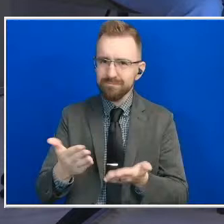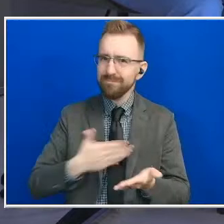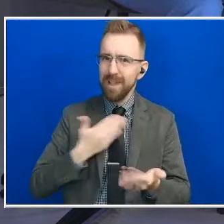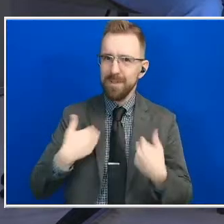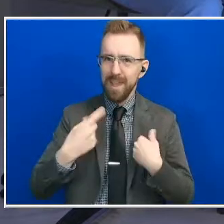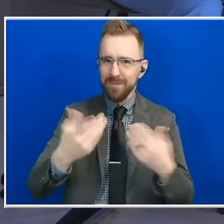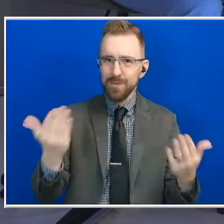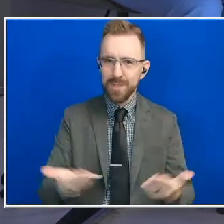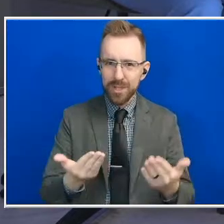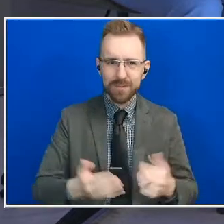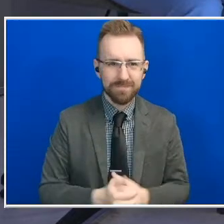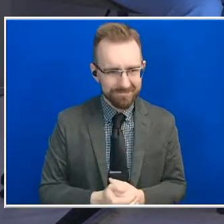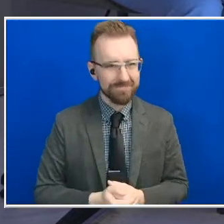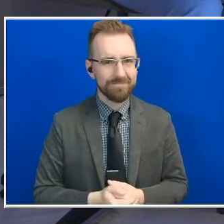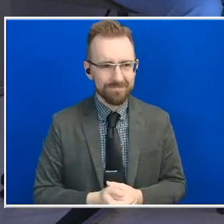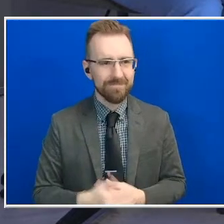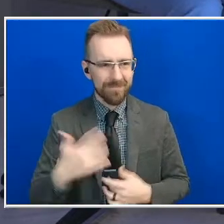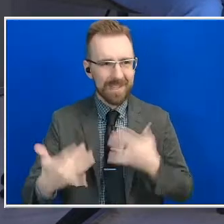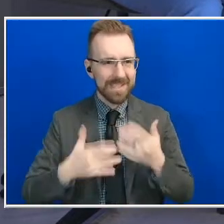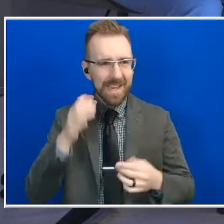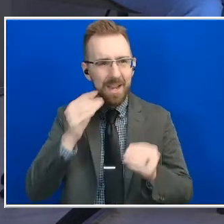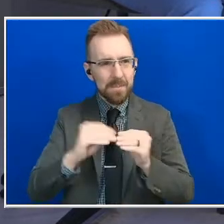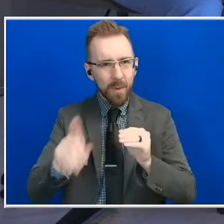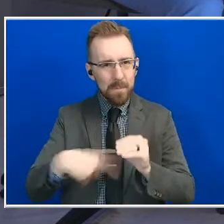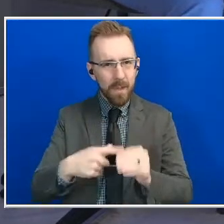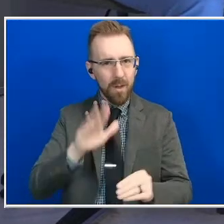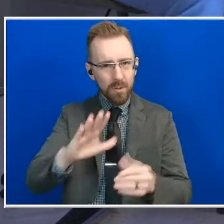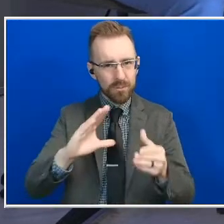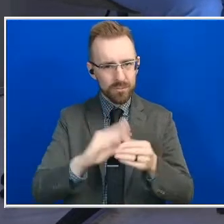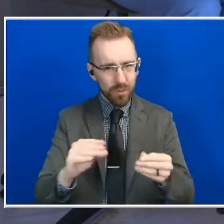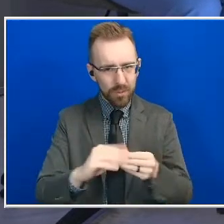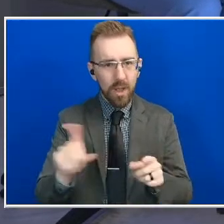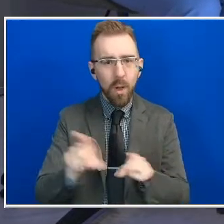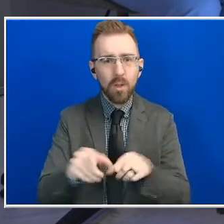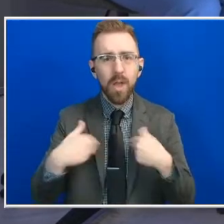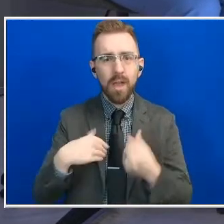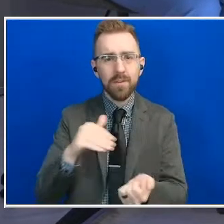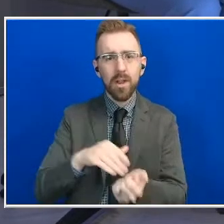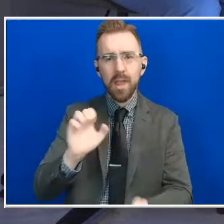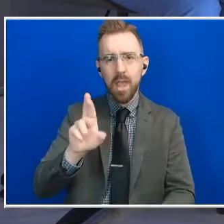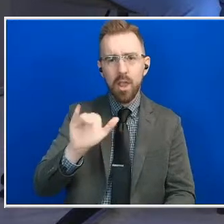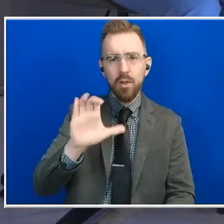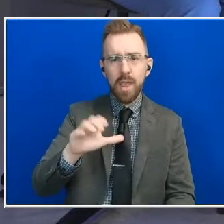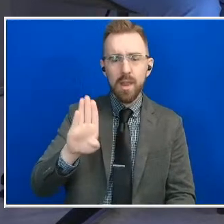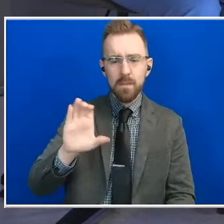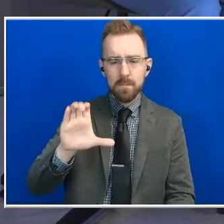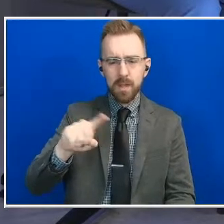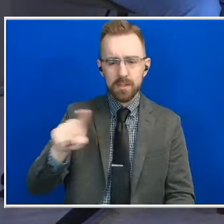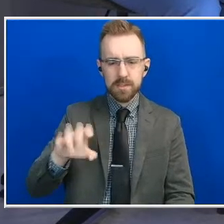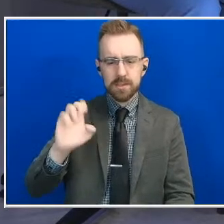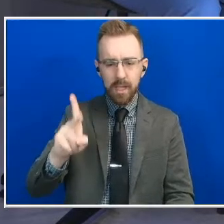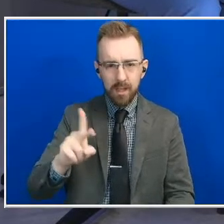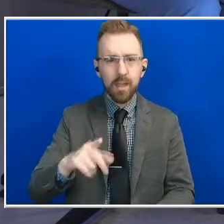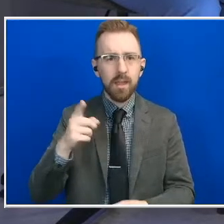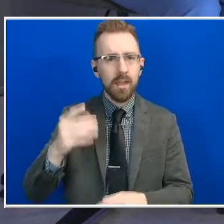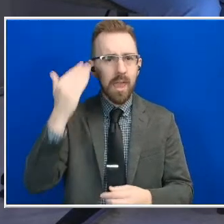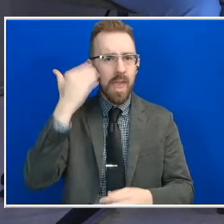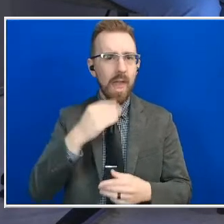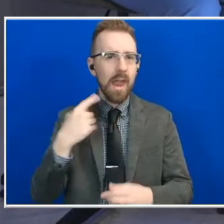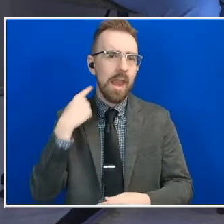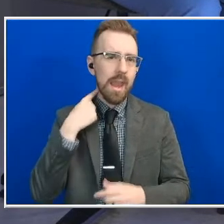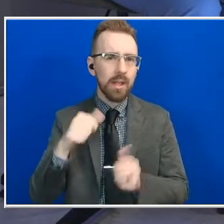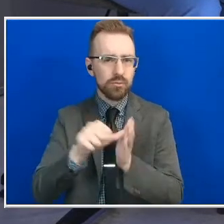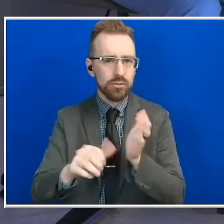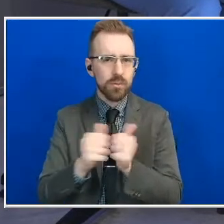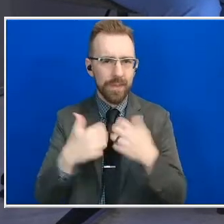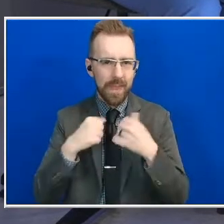you. Yes, we're excited to hear more about your story. We're also joined by Dr. Aaron Buchek, a head and neck surgeon with the health system. And across from